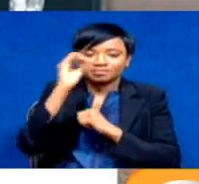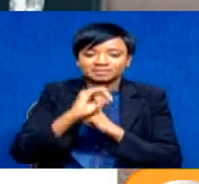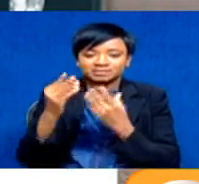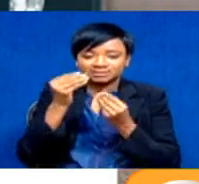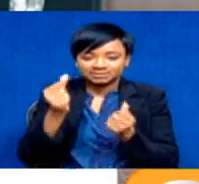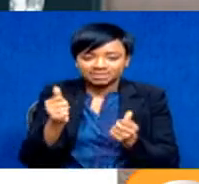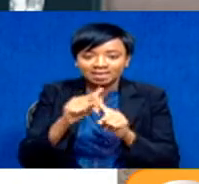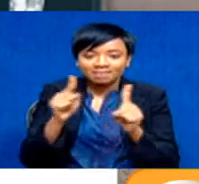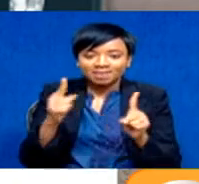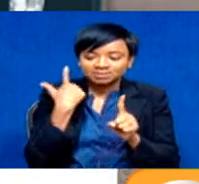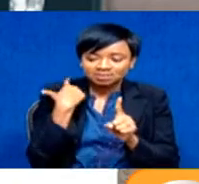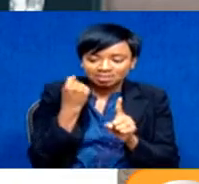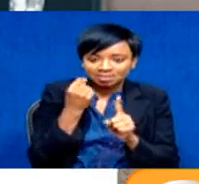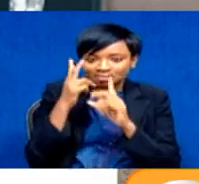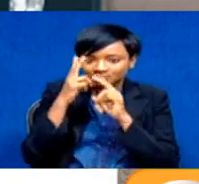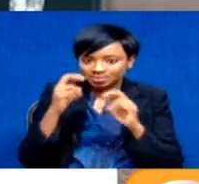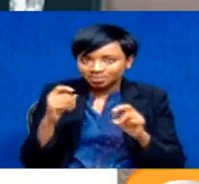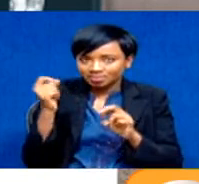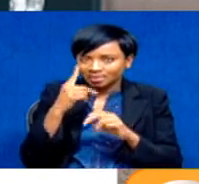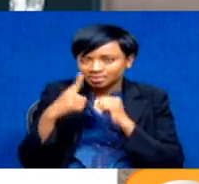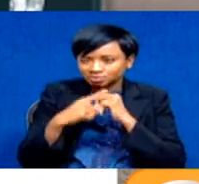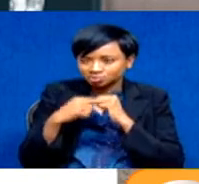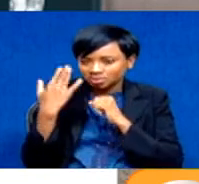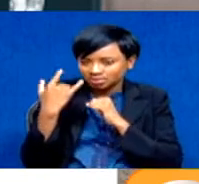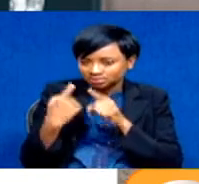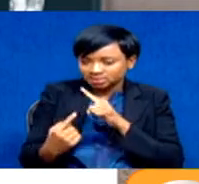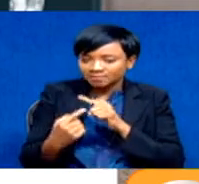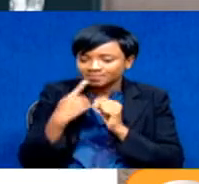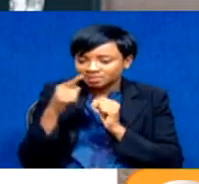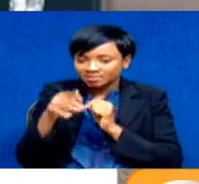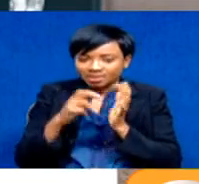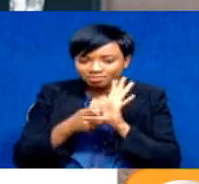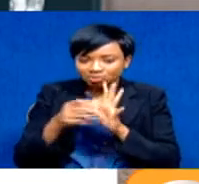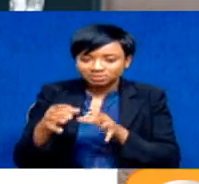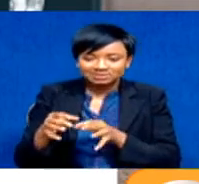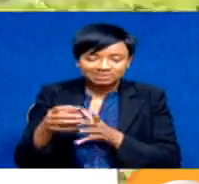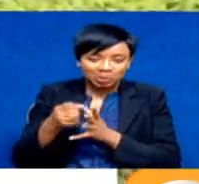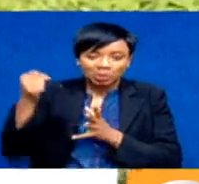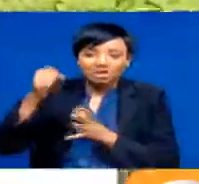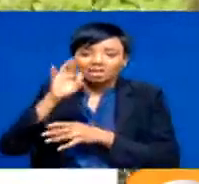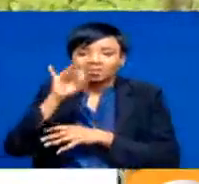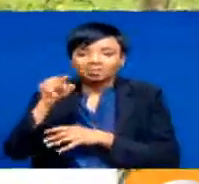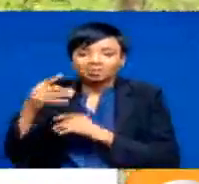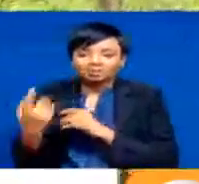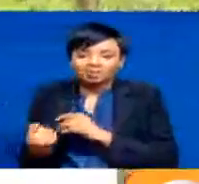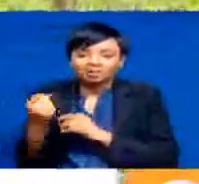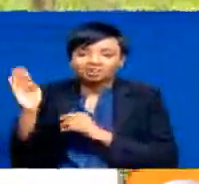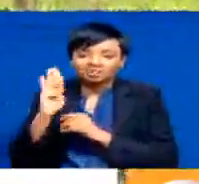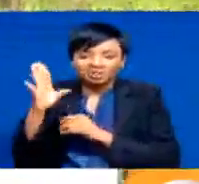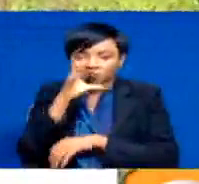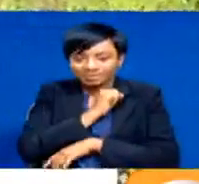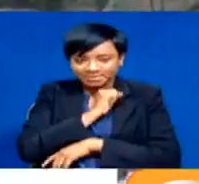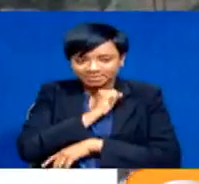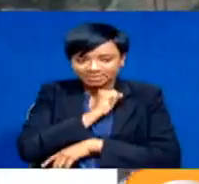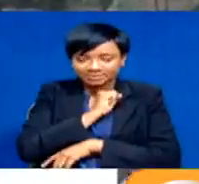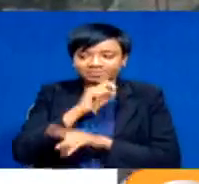done. But in the latest update last June, the project stalled over 3.5 billion shillings. But according to